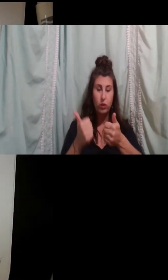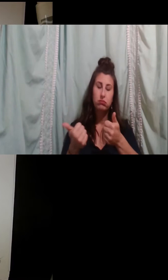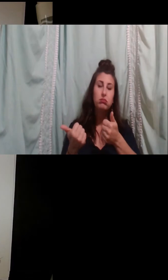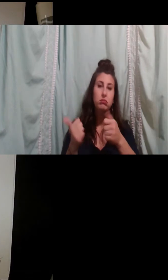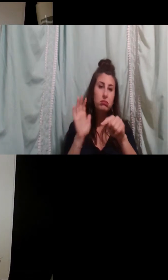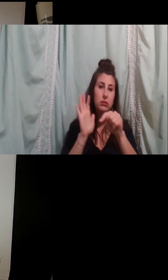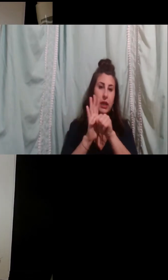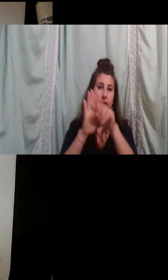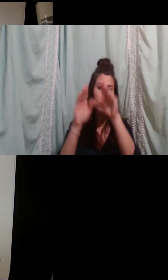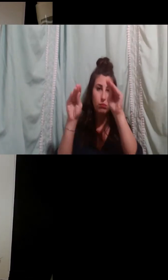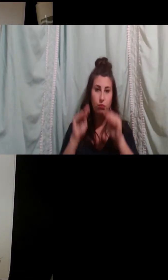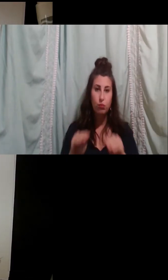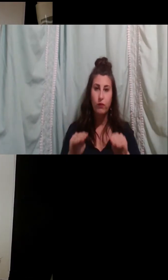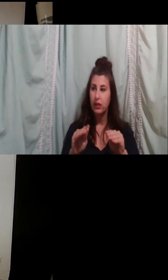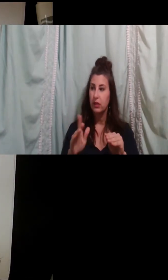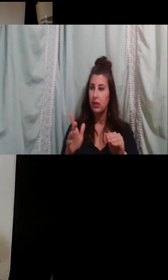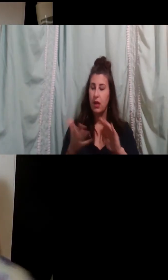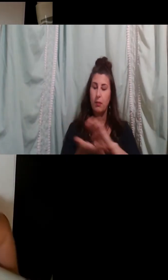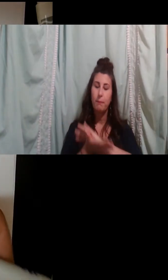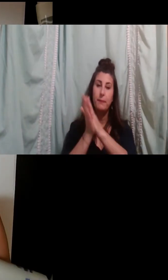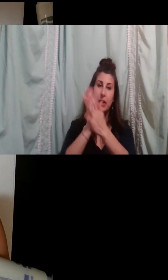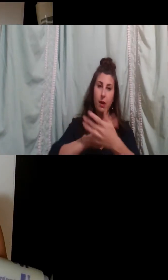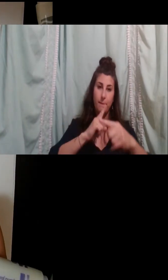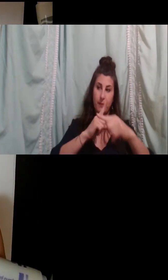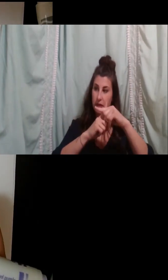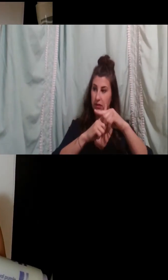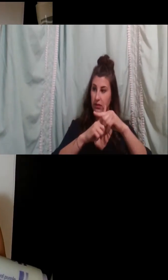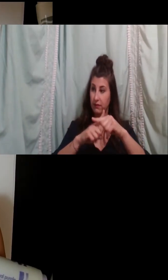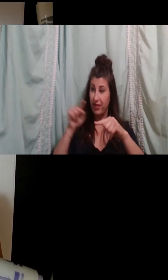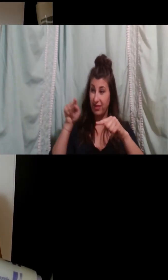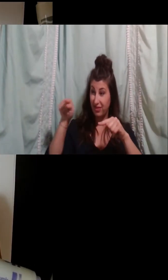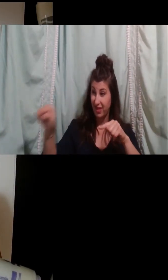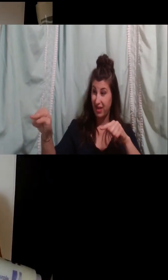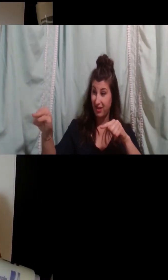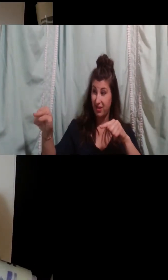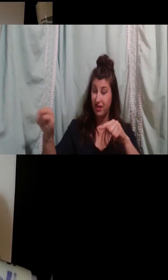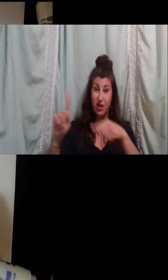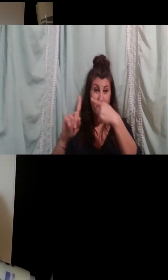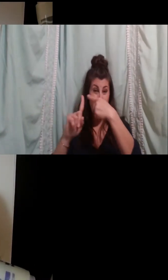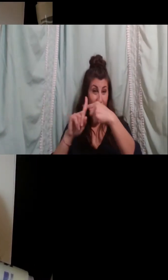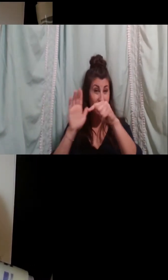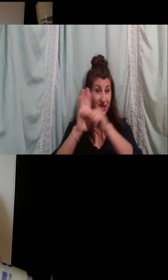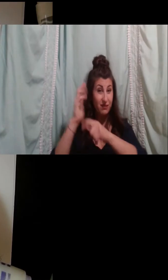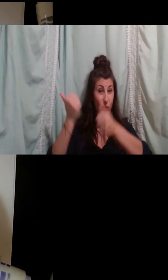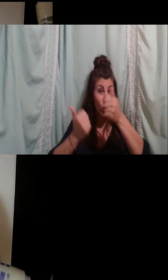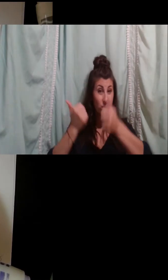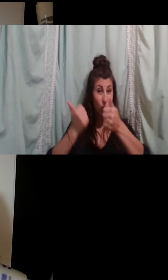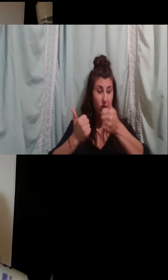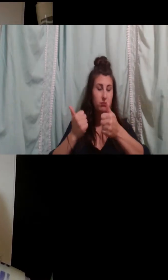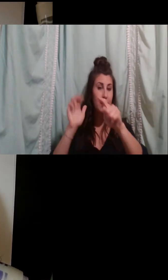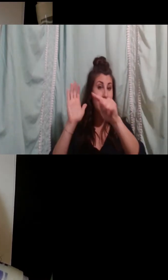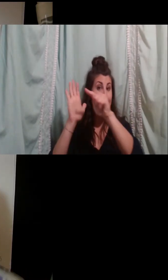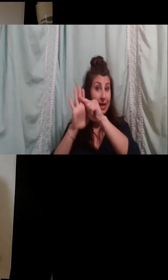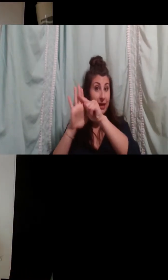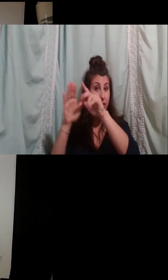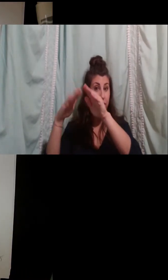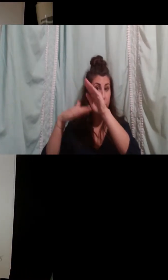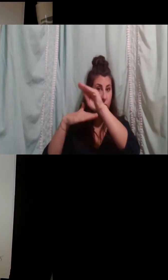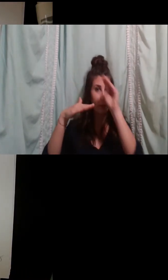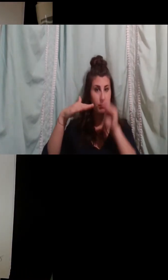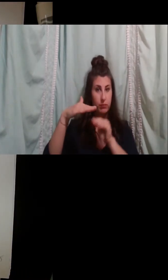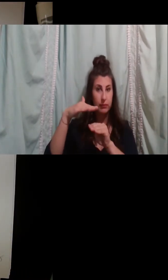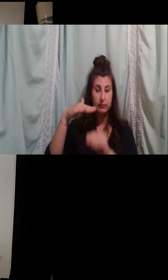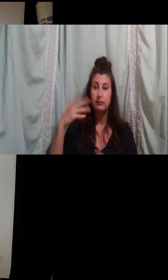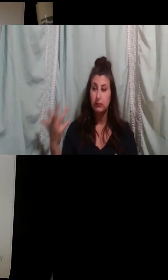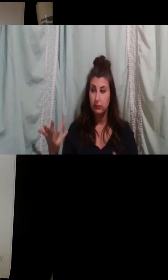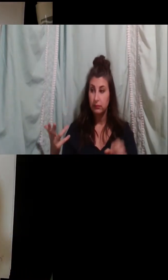negative? It's negative, so it's going to go on the bottom and become positive. Here, is this positive or negative exponent? Negative, so it's